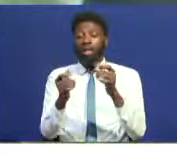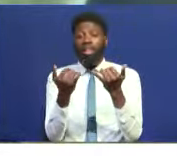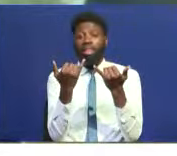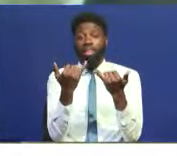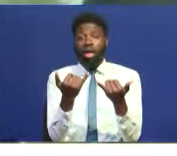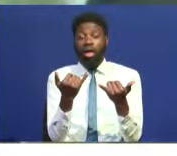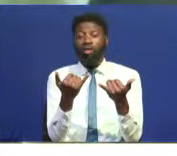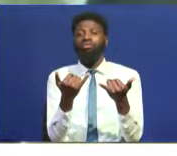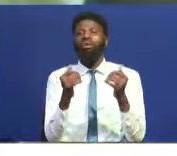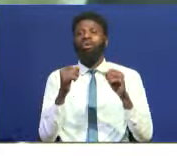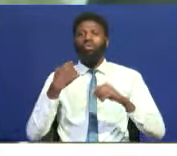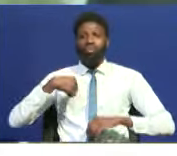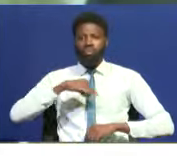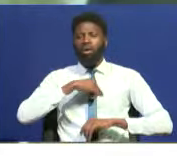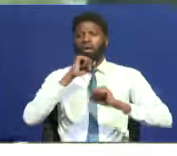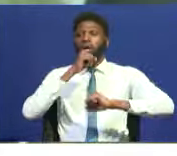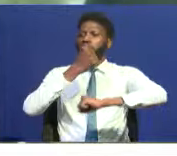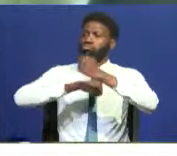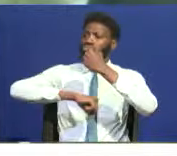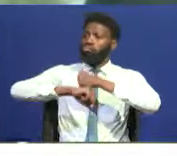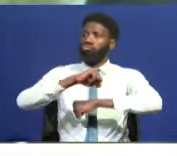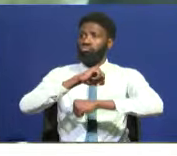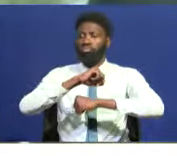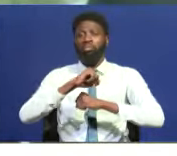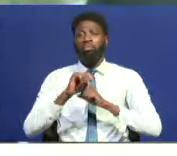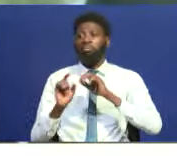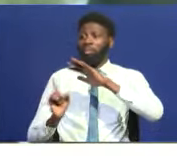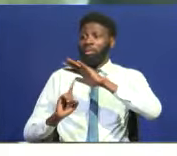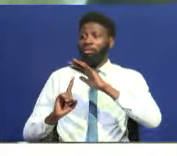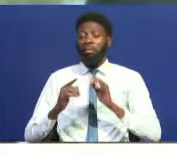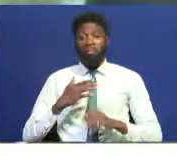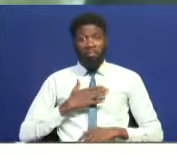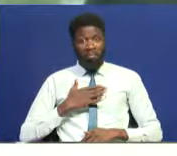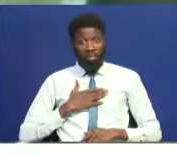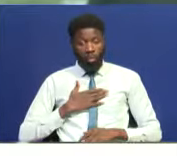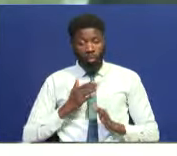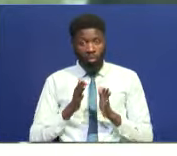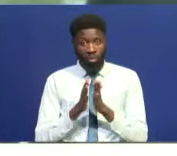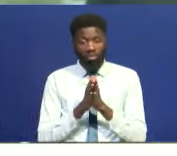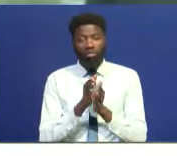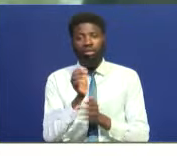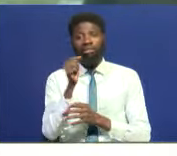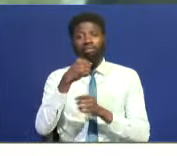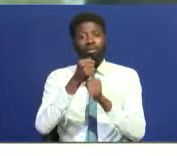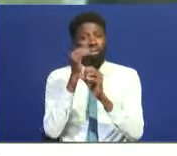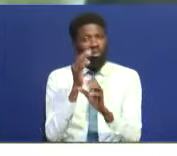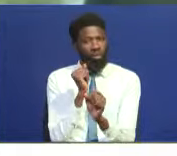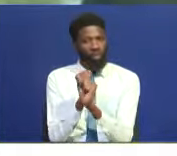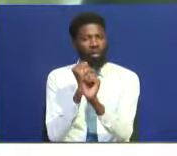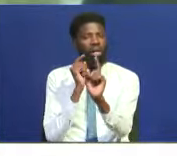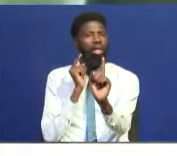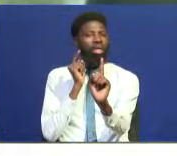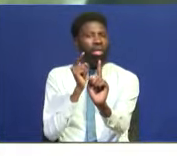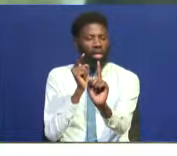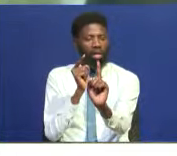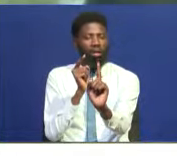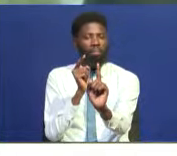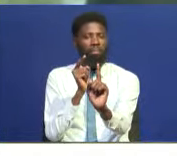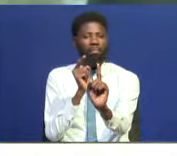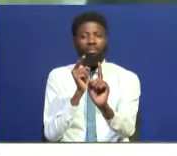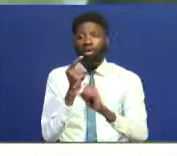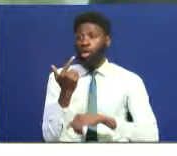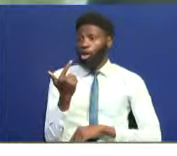practice, and my ministry is collaborating with stakeholders to review labor laws in this regard.